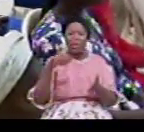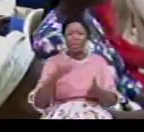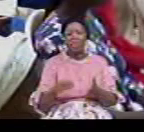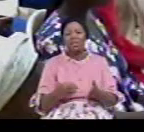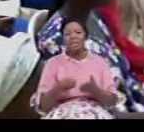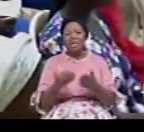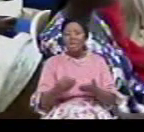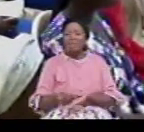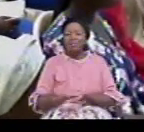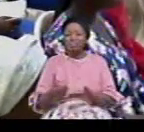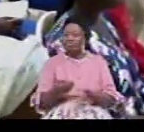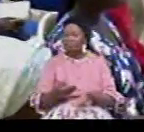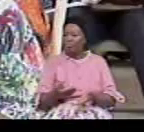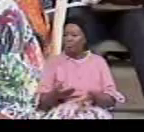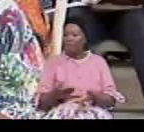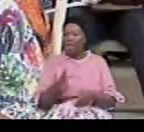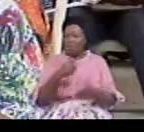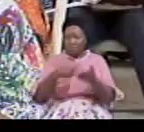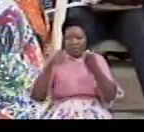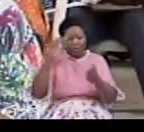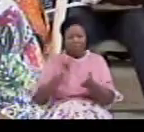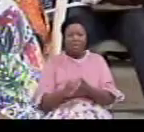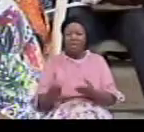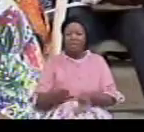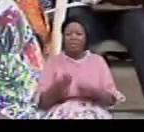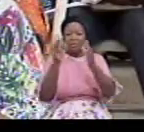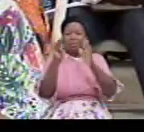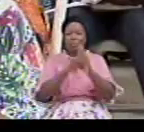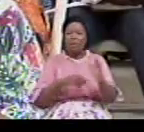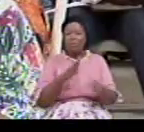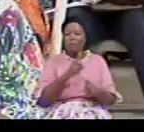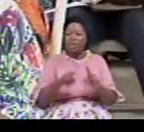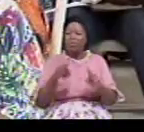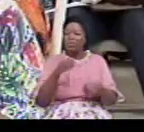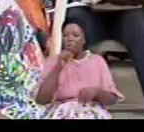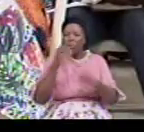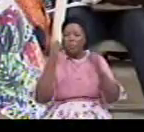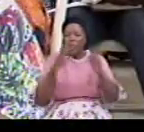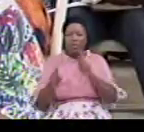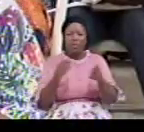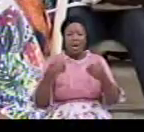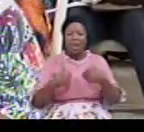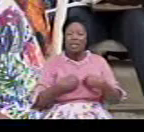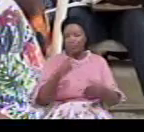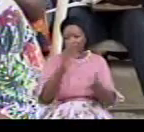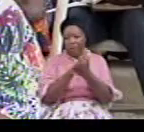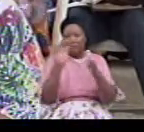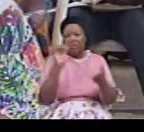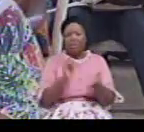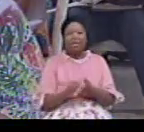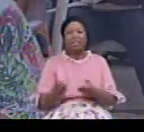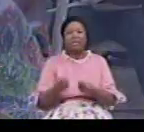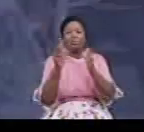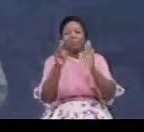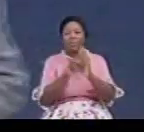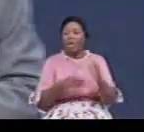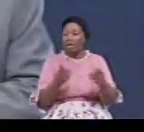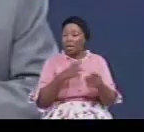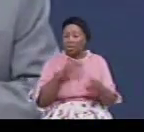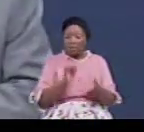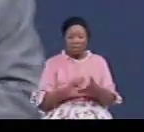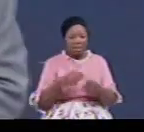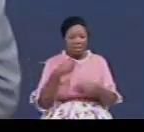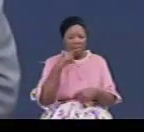have received, have accepted, have believed that atonement. It tells us in John chapter